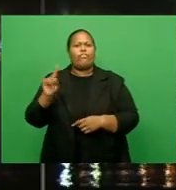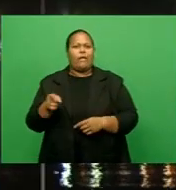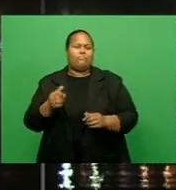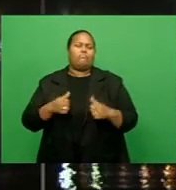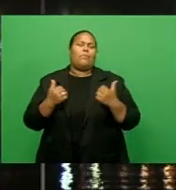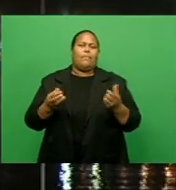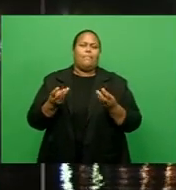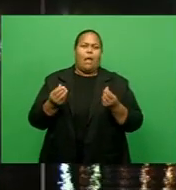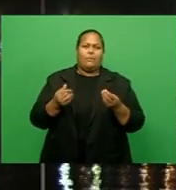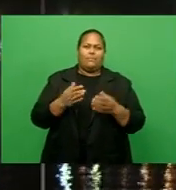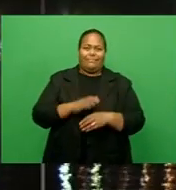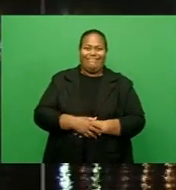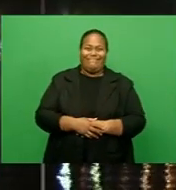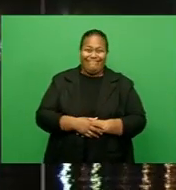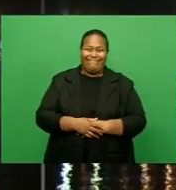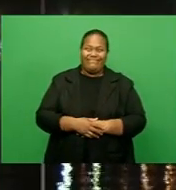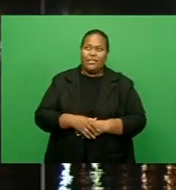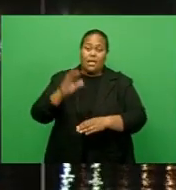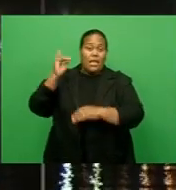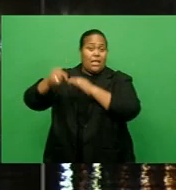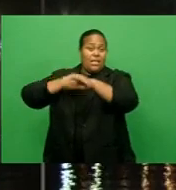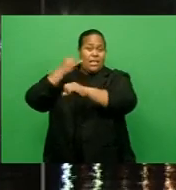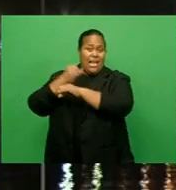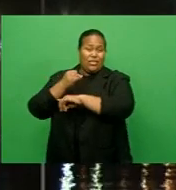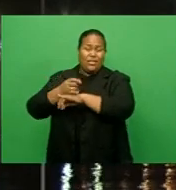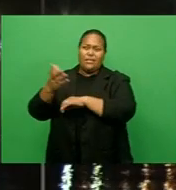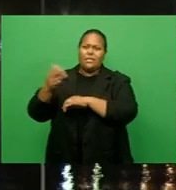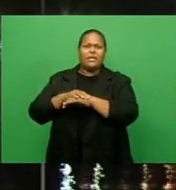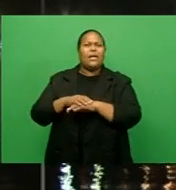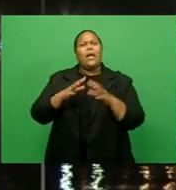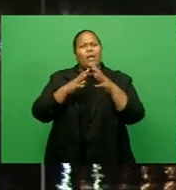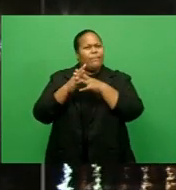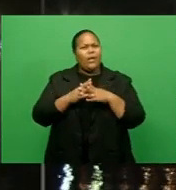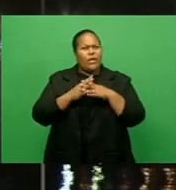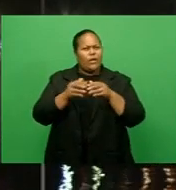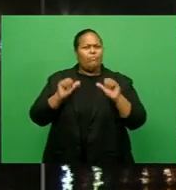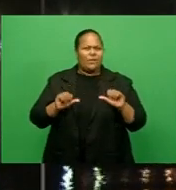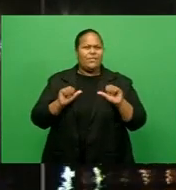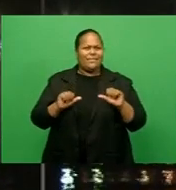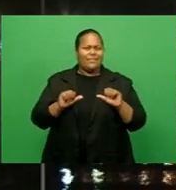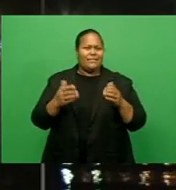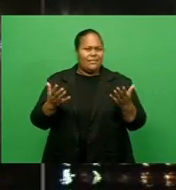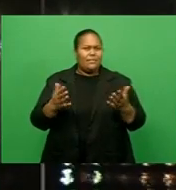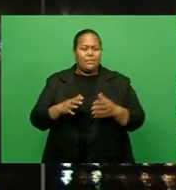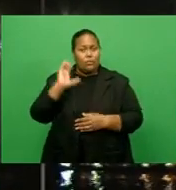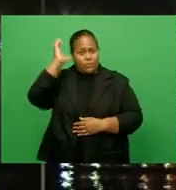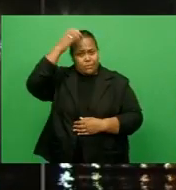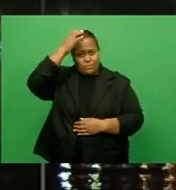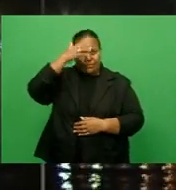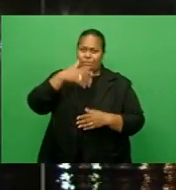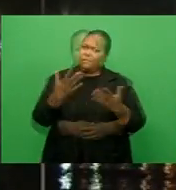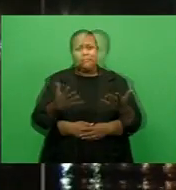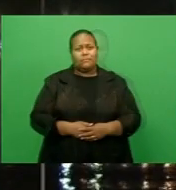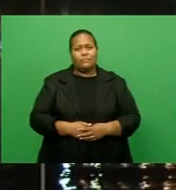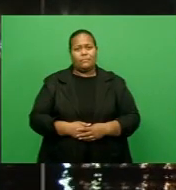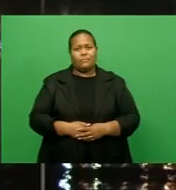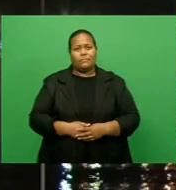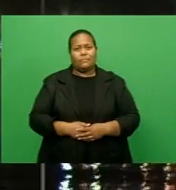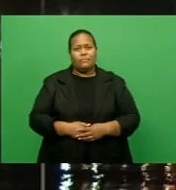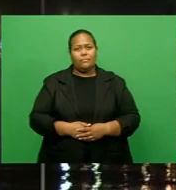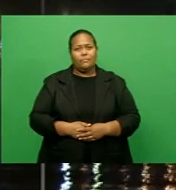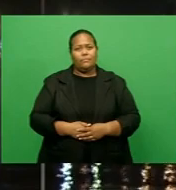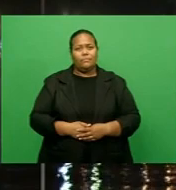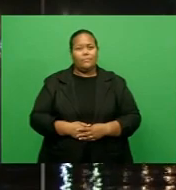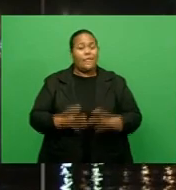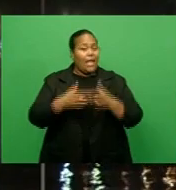turning overseas, US President Donald Trump has announced that he will cut the troop levels in Afghanistan and Iraq before leaving office. And